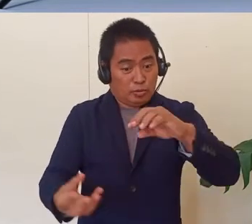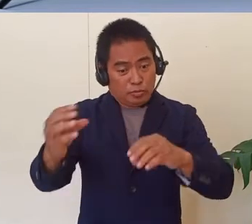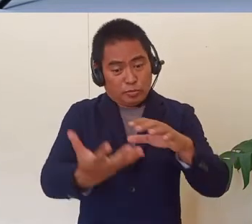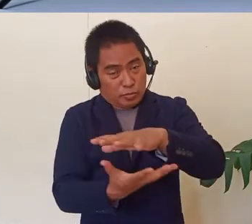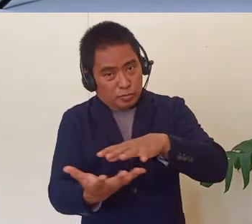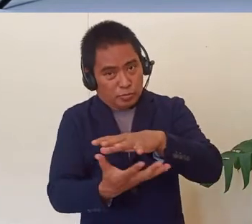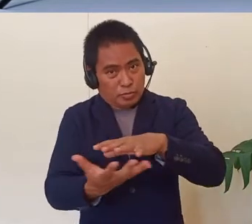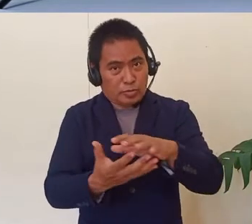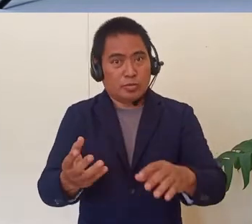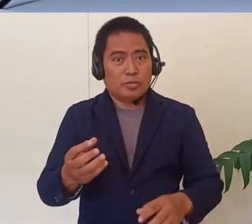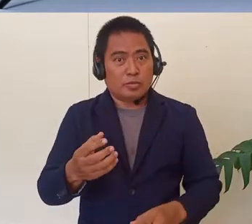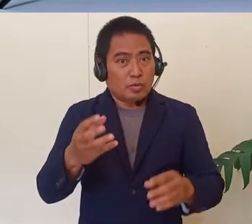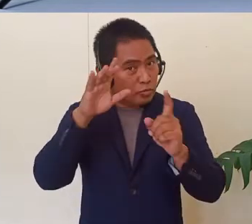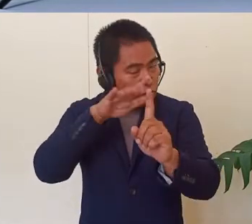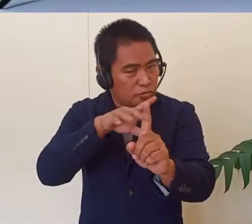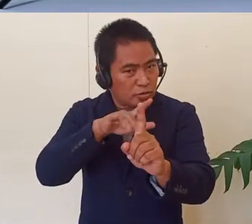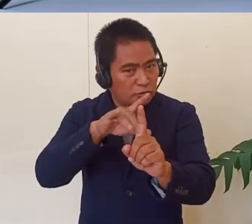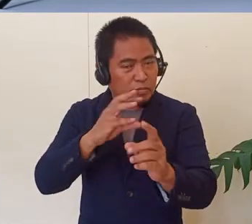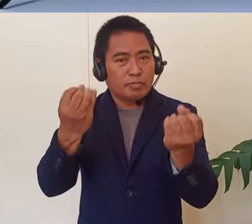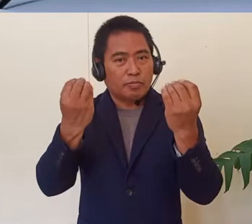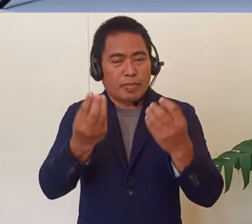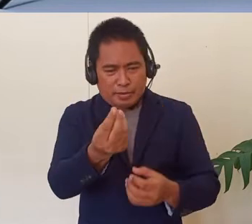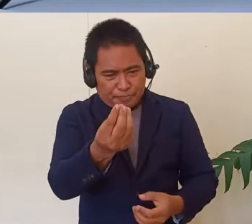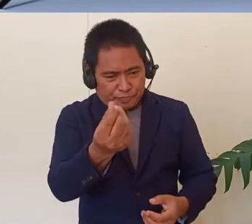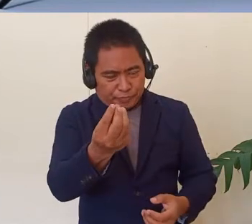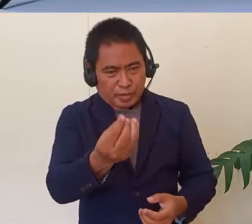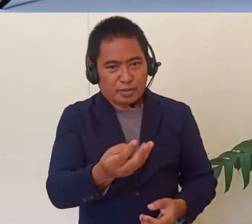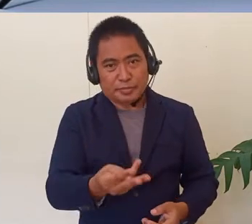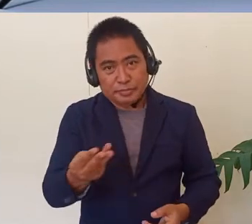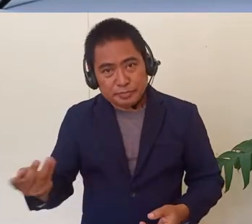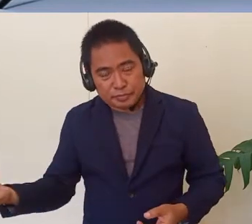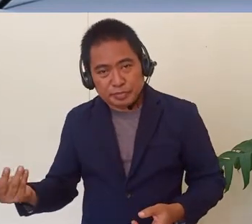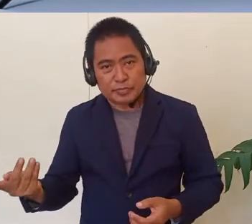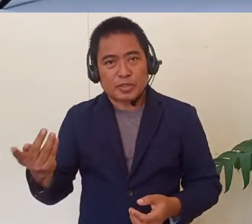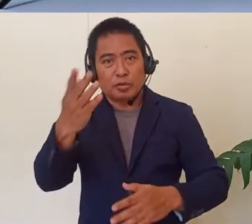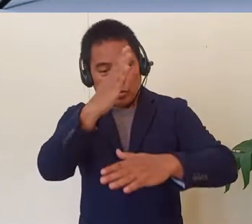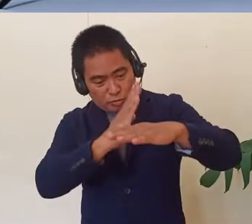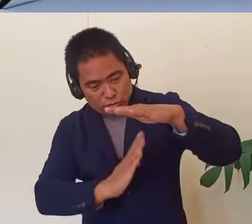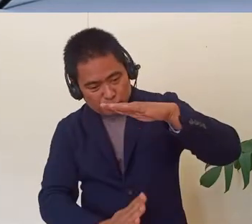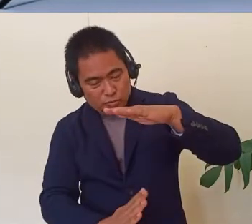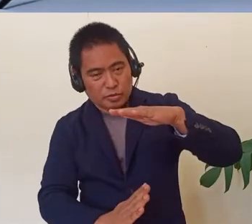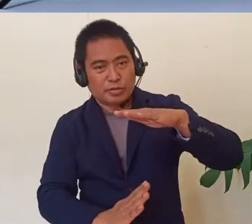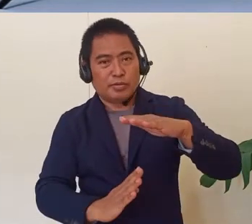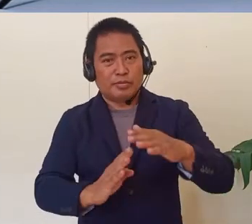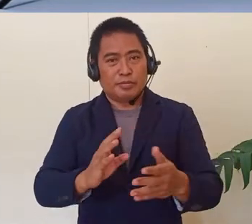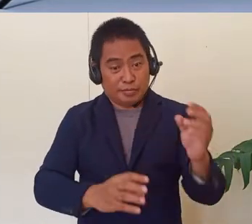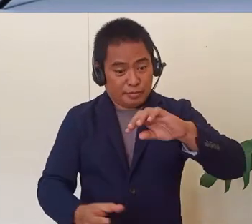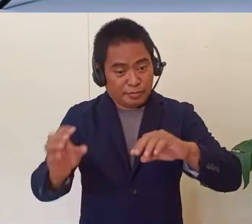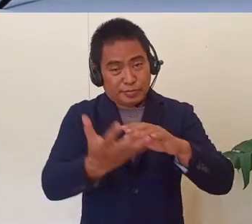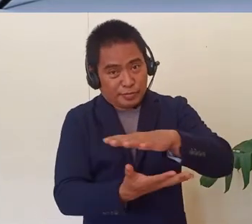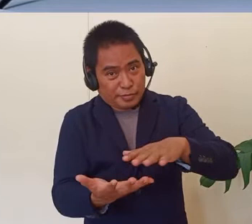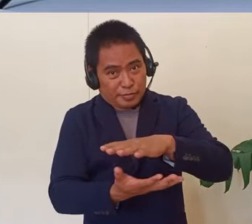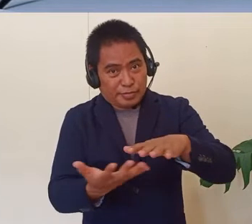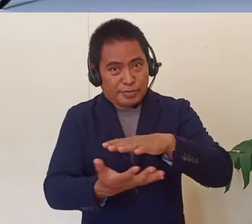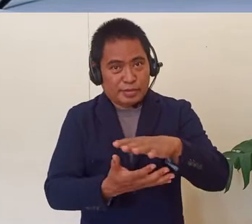particles are left at the bottom of the solution, at this point, the solution is